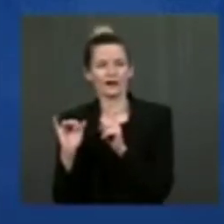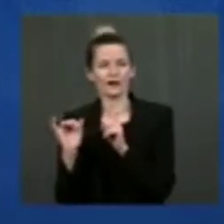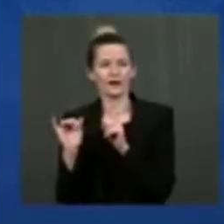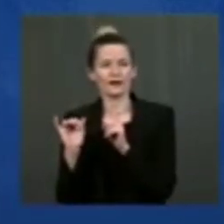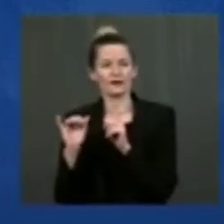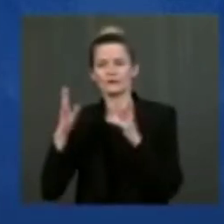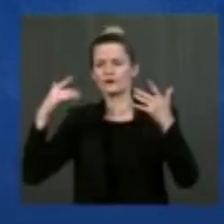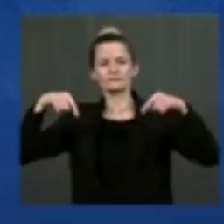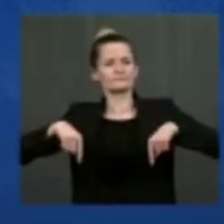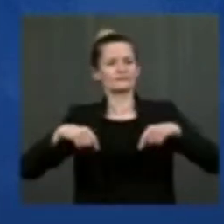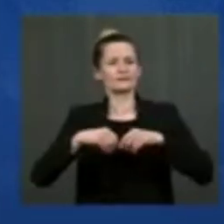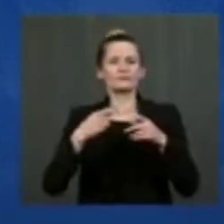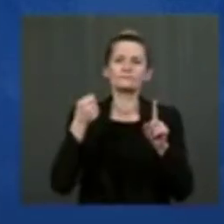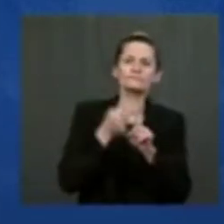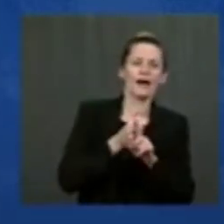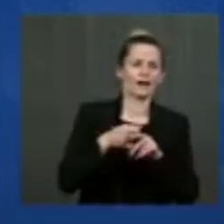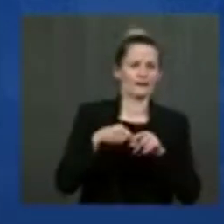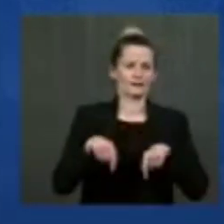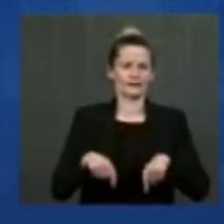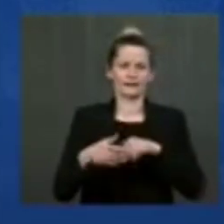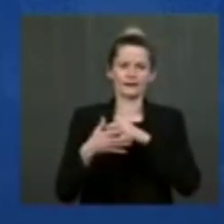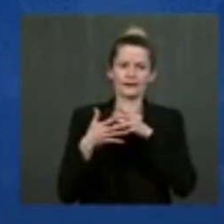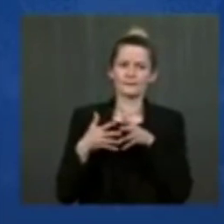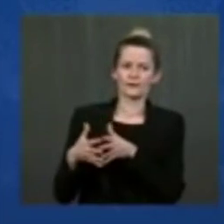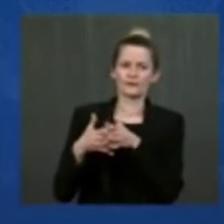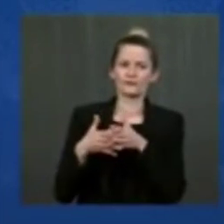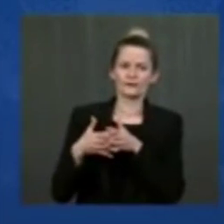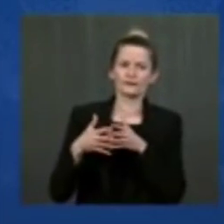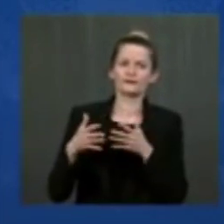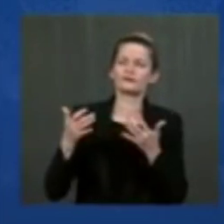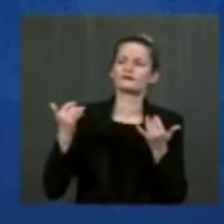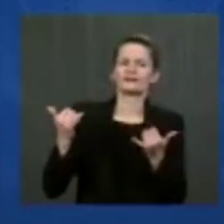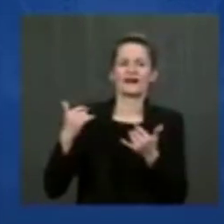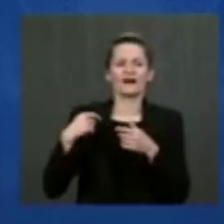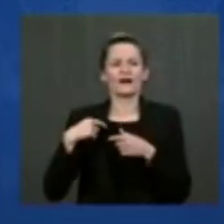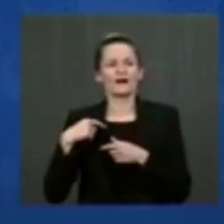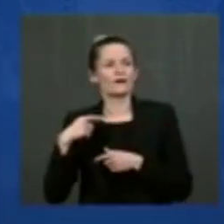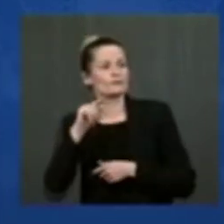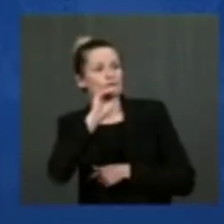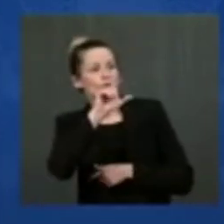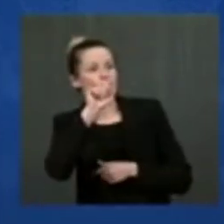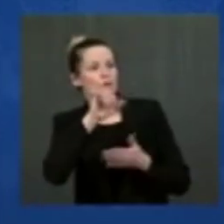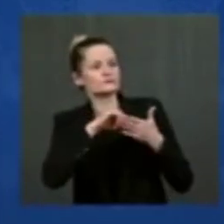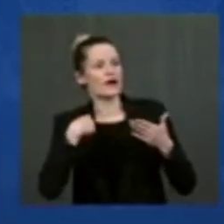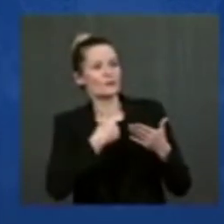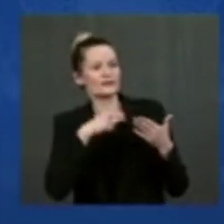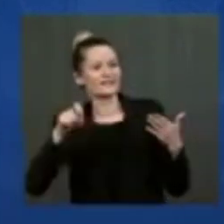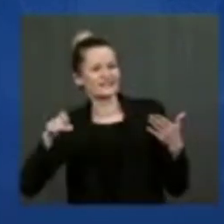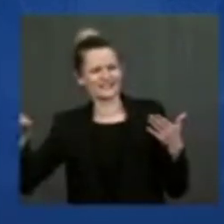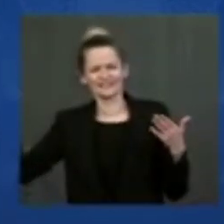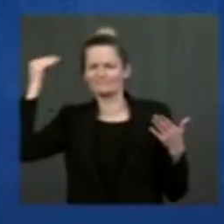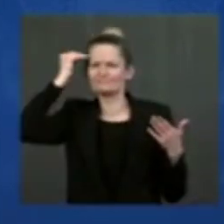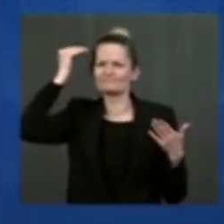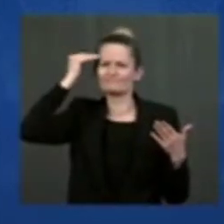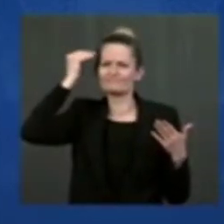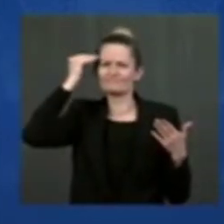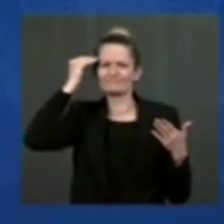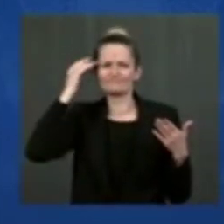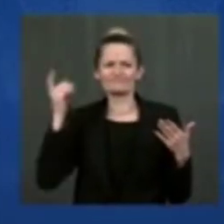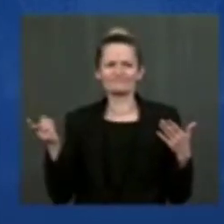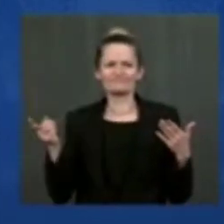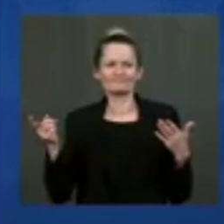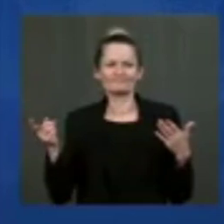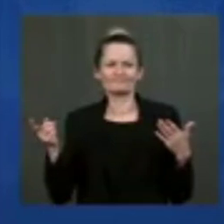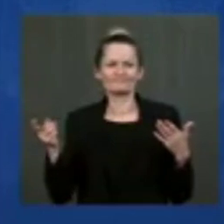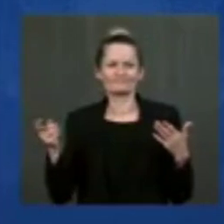build it back better. You've heard me say it 100 times. We're the only country in the world that goes into a crisis, and